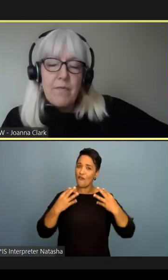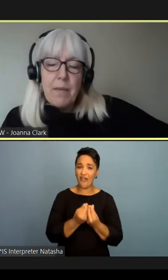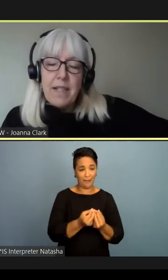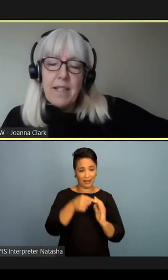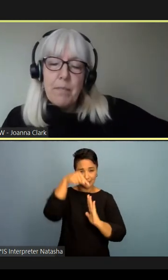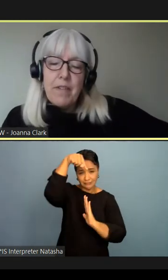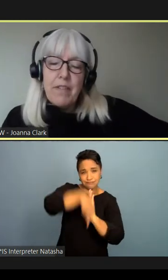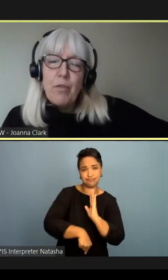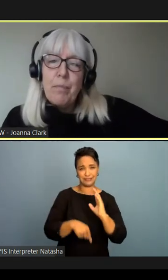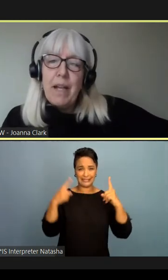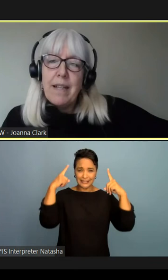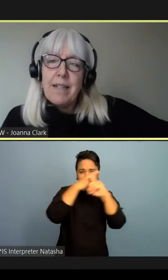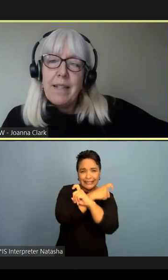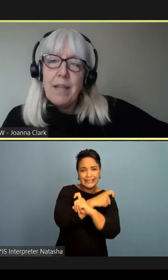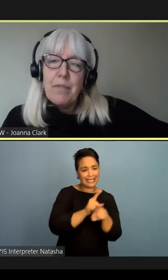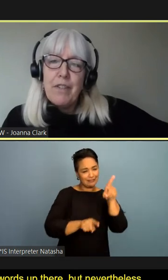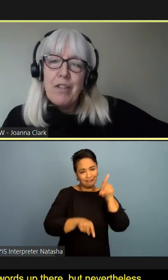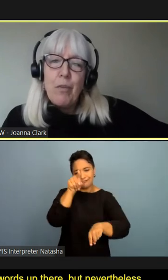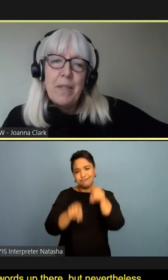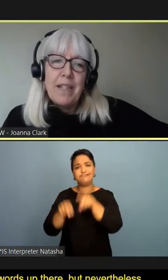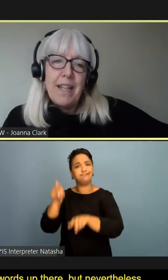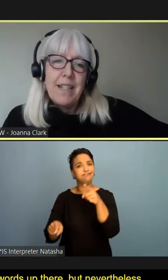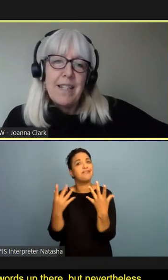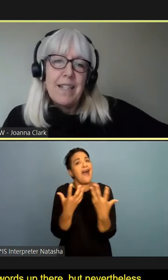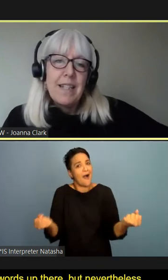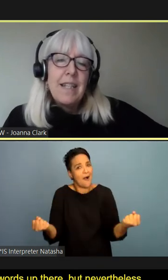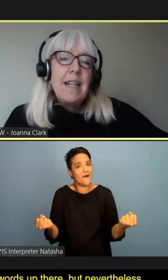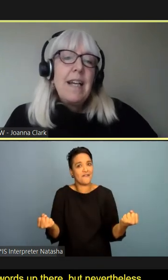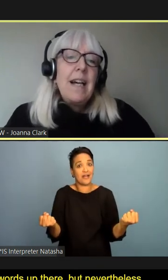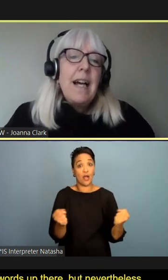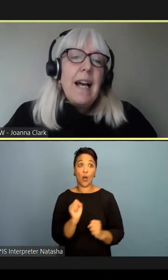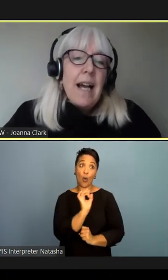nevertheless, families can be very complex and they can be very complicated.